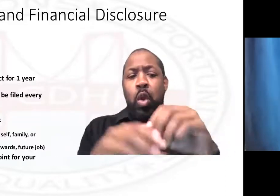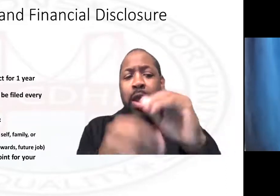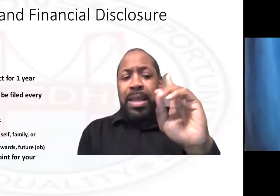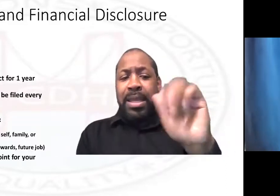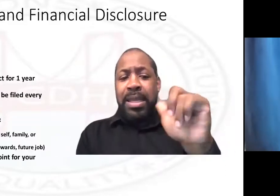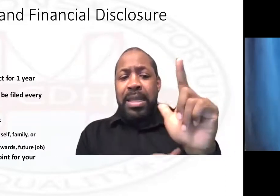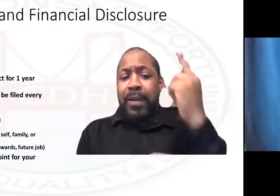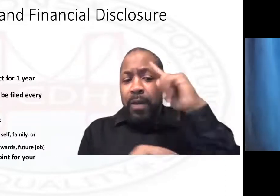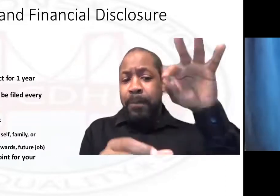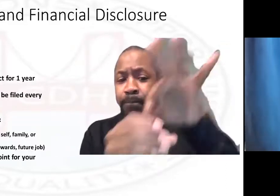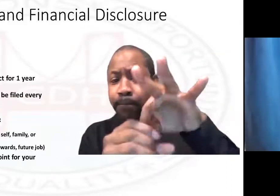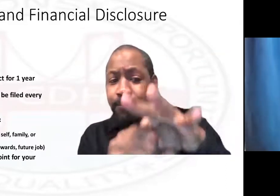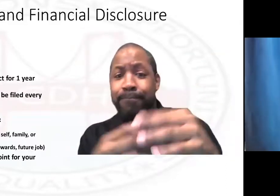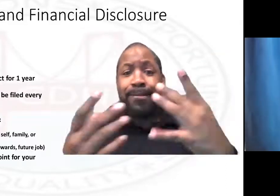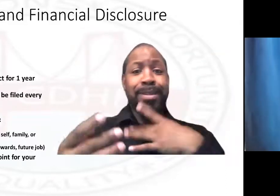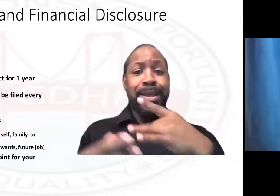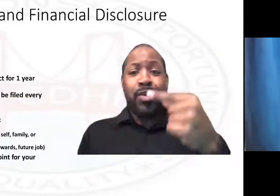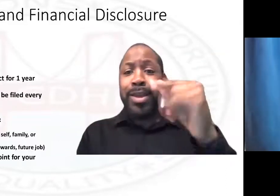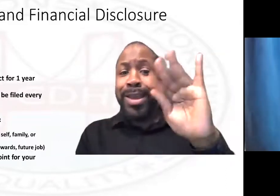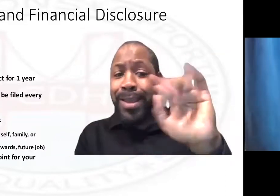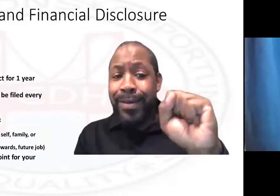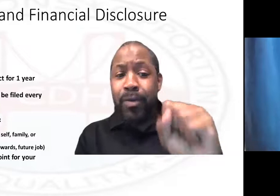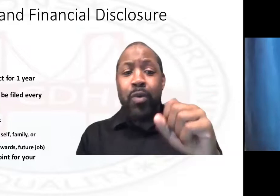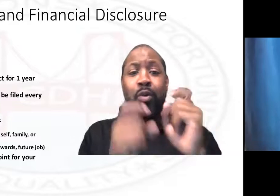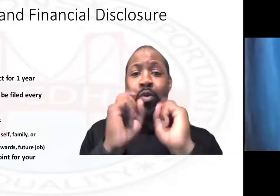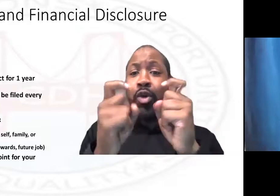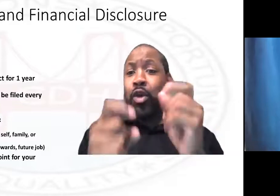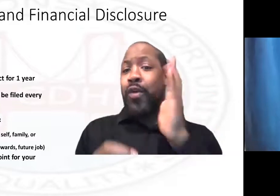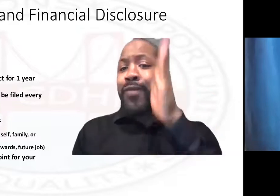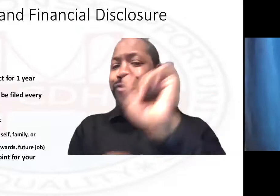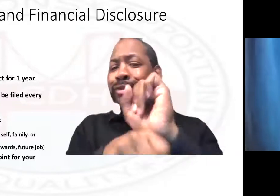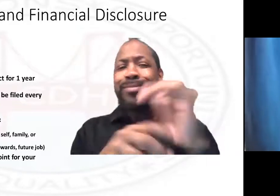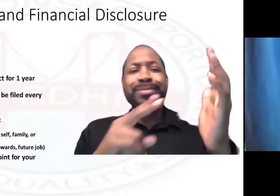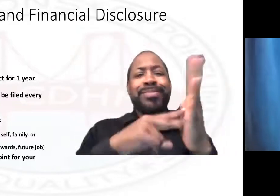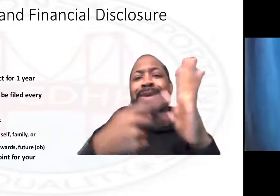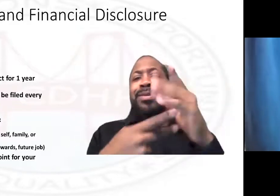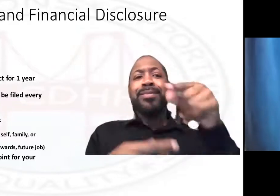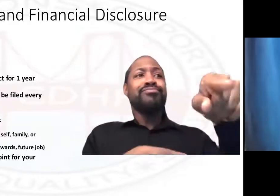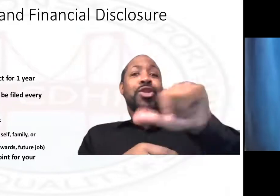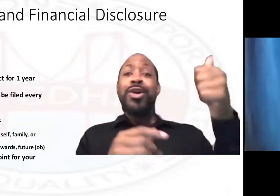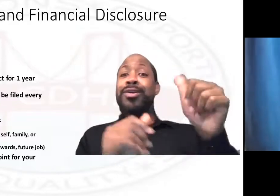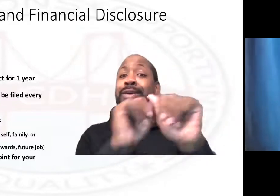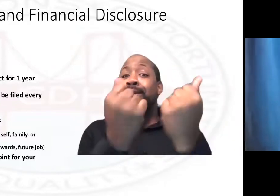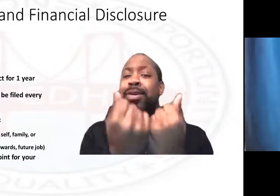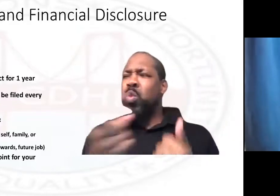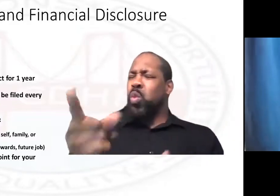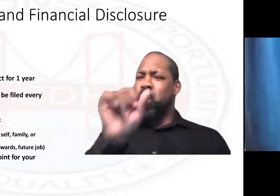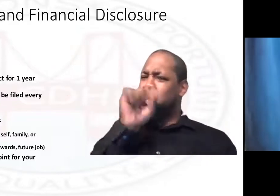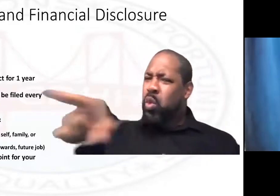out deals for votes and, accepting gifts or rewards or a